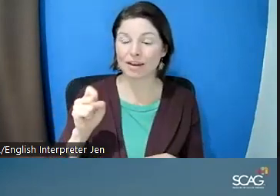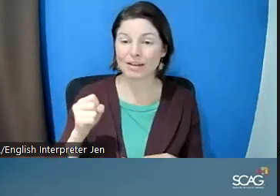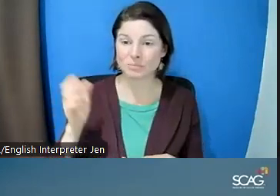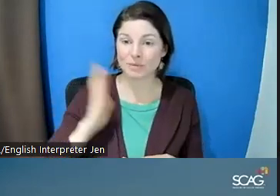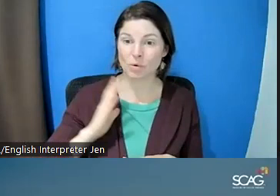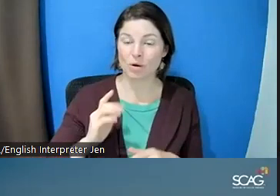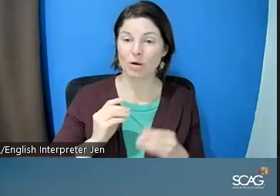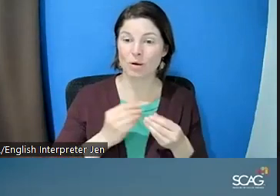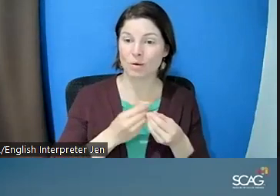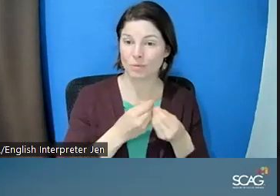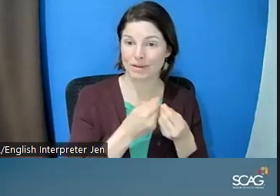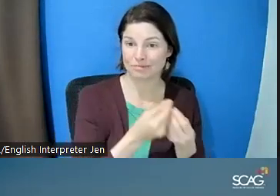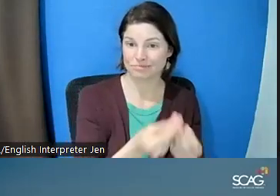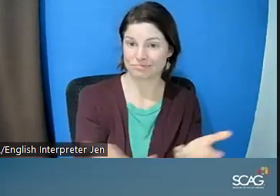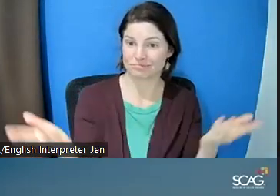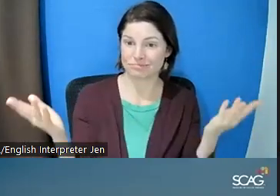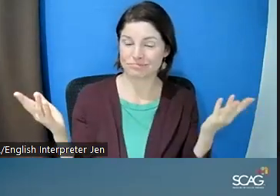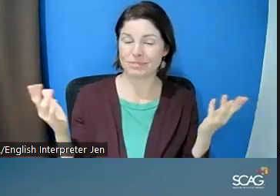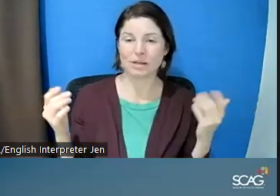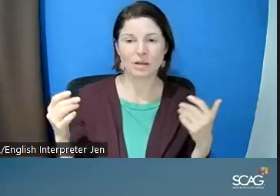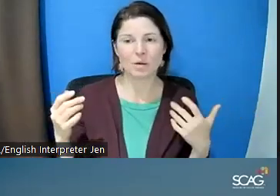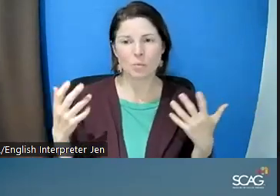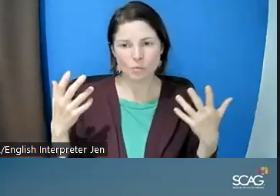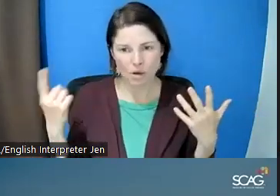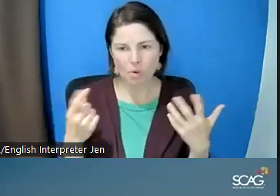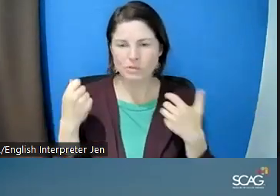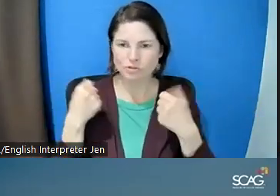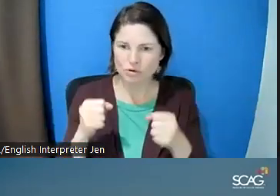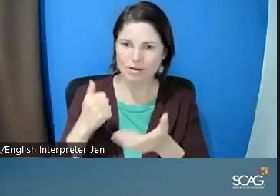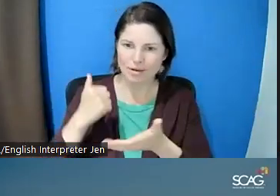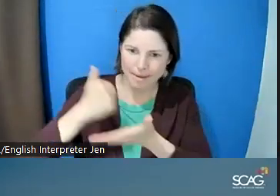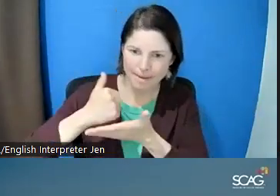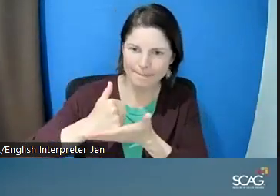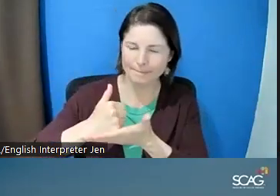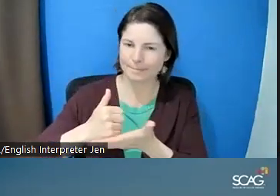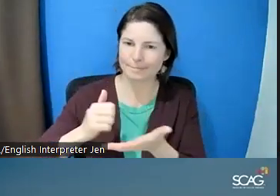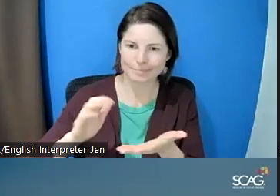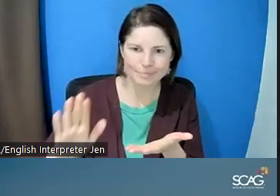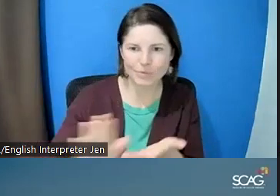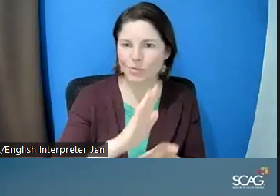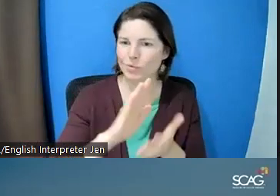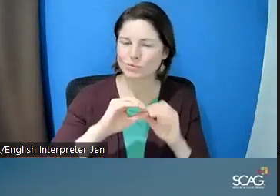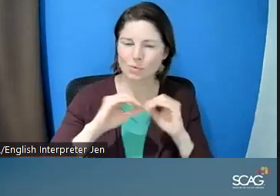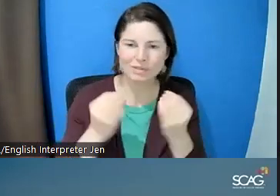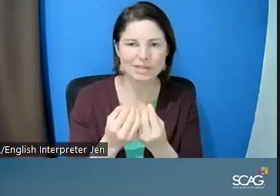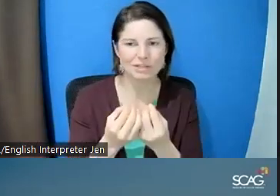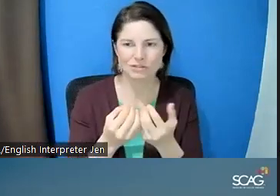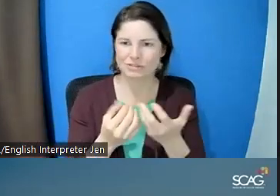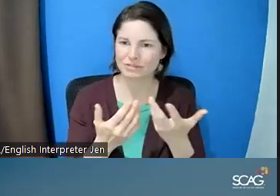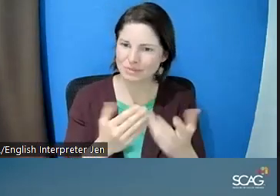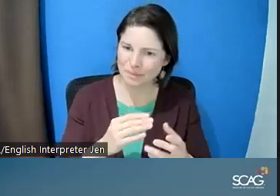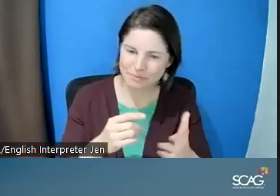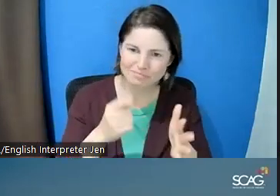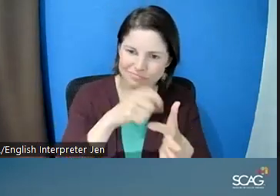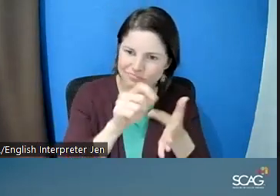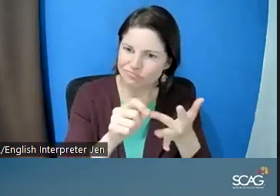region, we have always tried to make projects work and have supported organizations to meet those